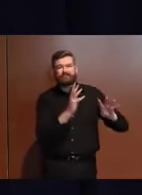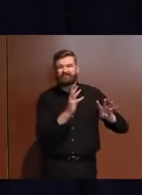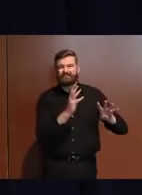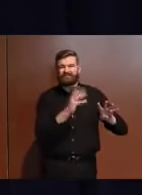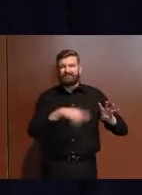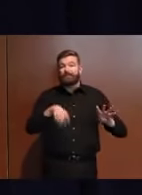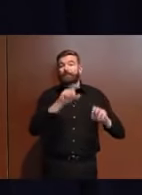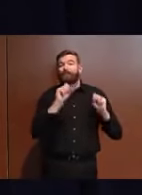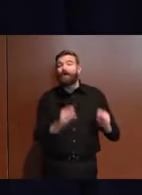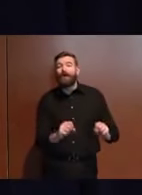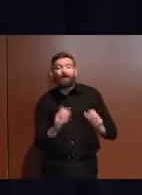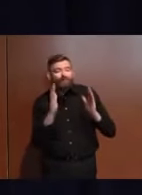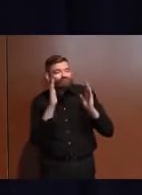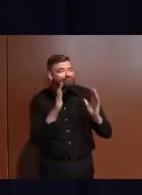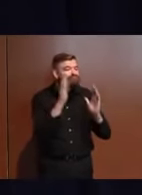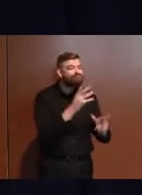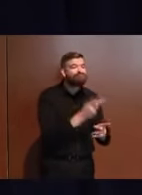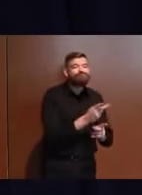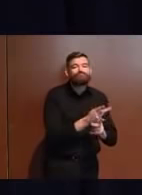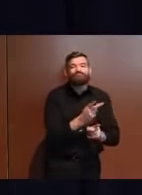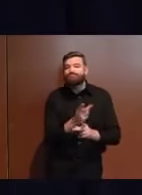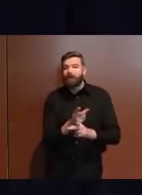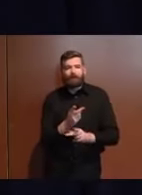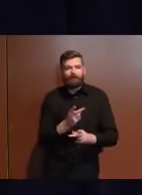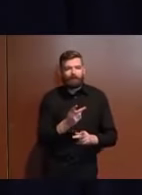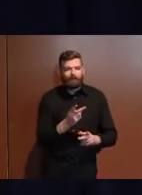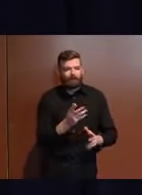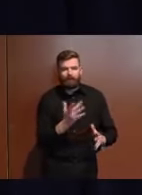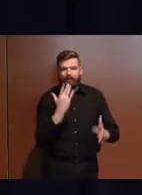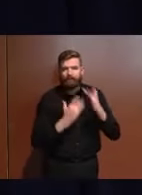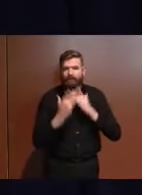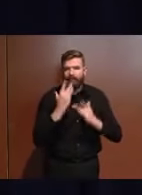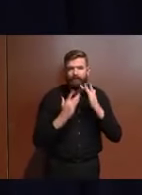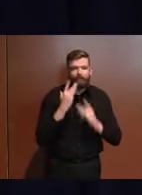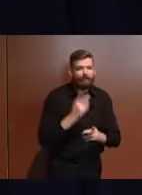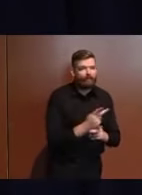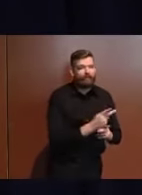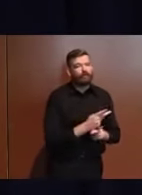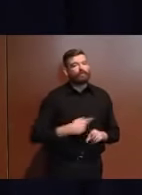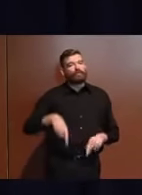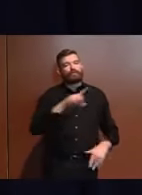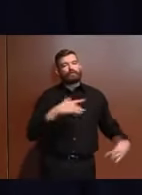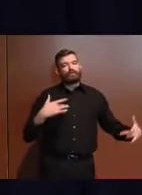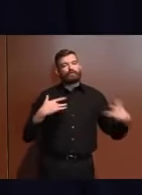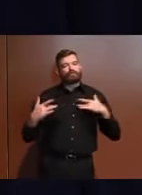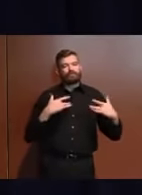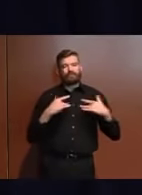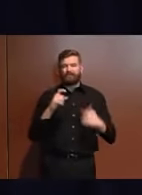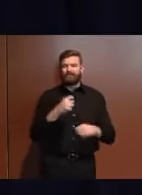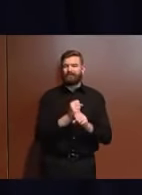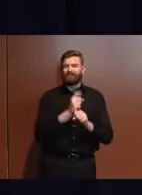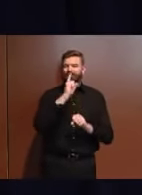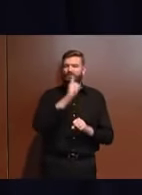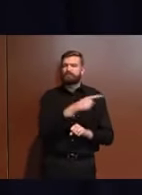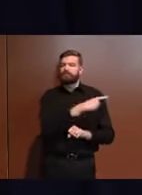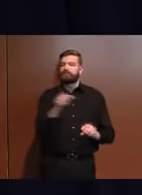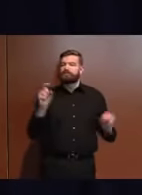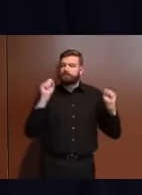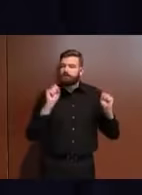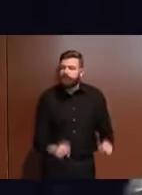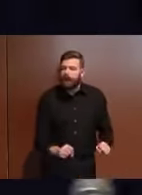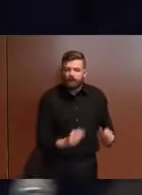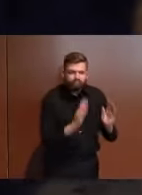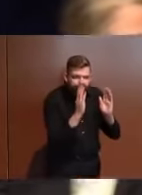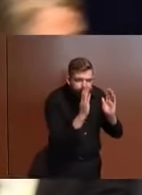make sure that no matter what we do, that we give safe care. So they'll be helping us with all of that. Thank you,